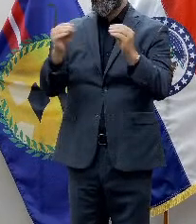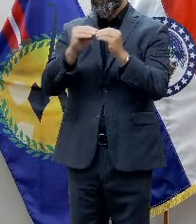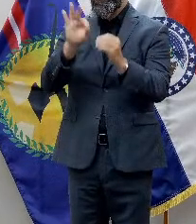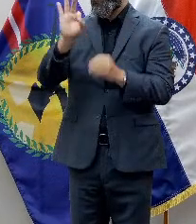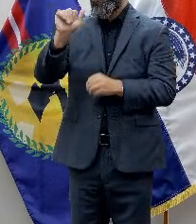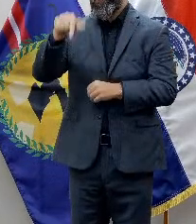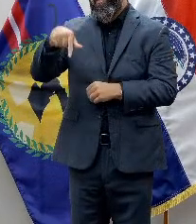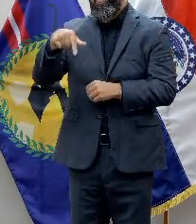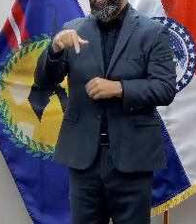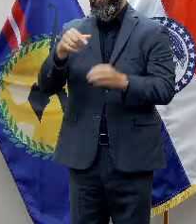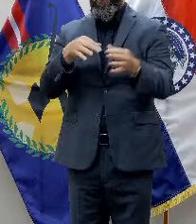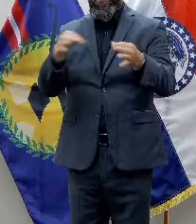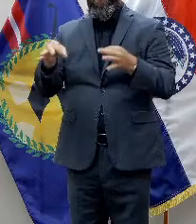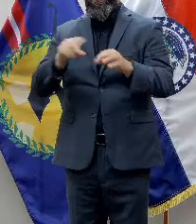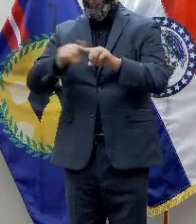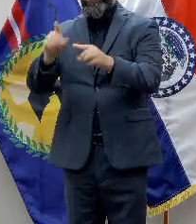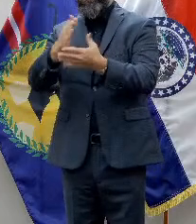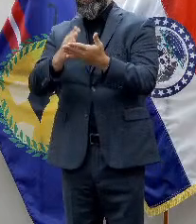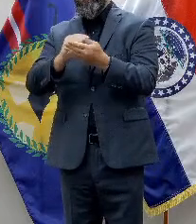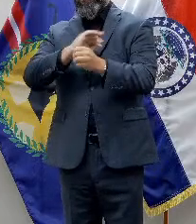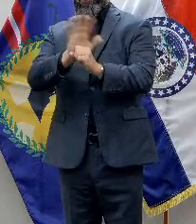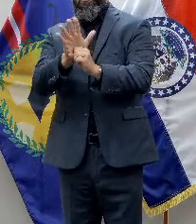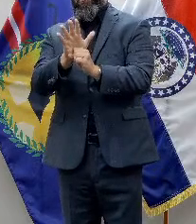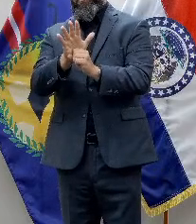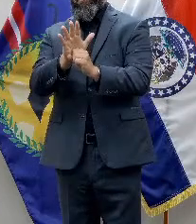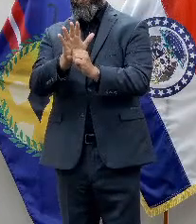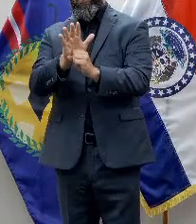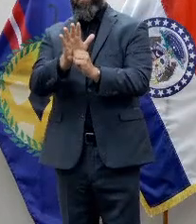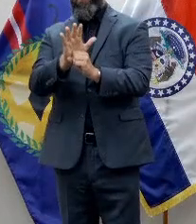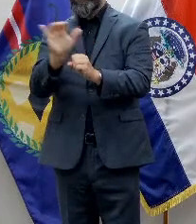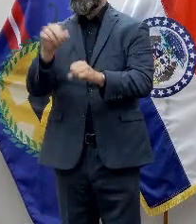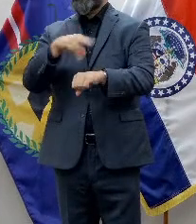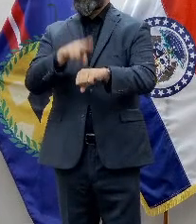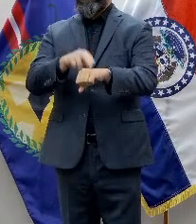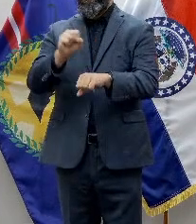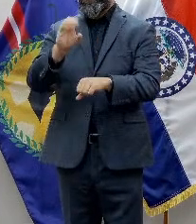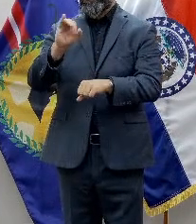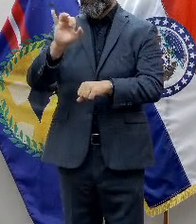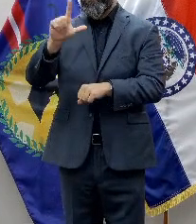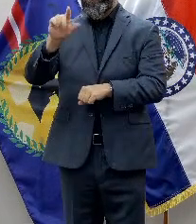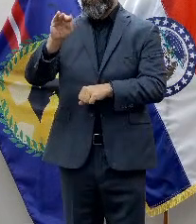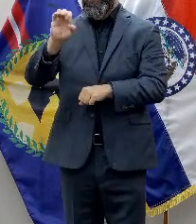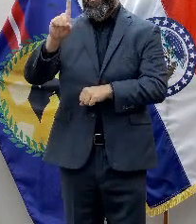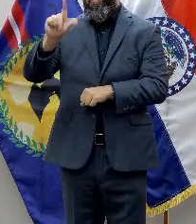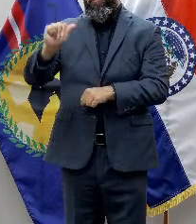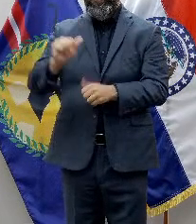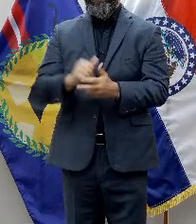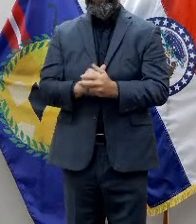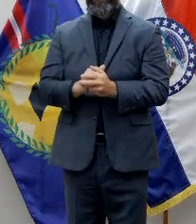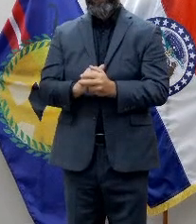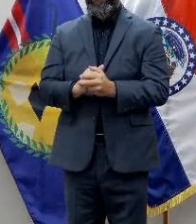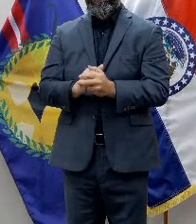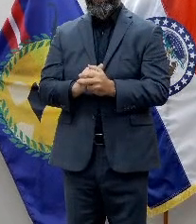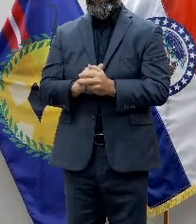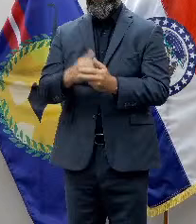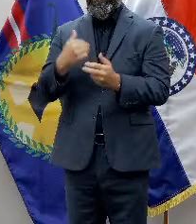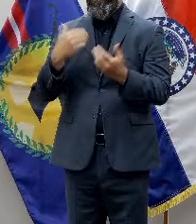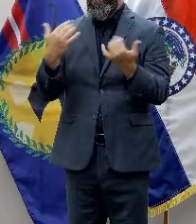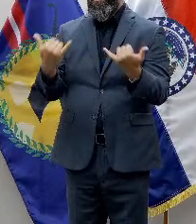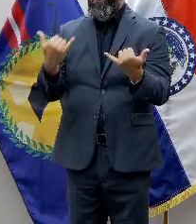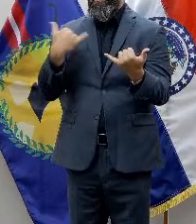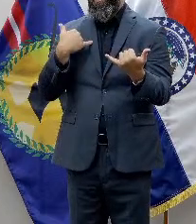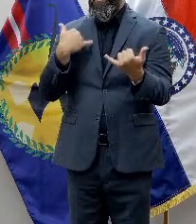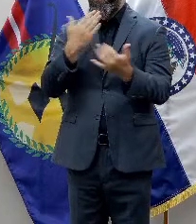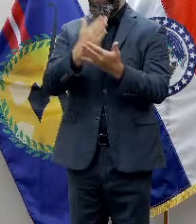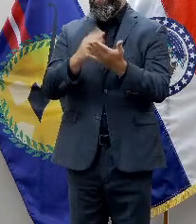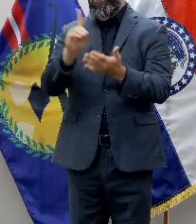videos. We're explaining different parts of the pandemic, as well as, of course, like social media and the opportunities to do that. We have currently had some of the